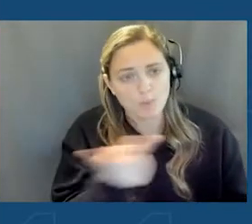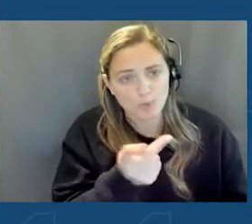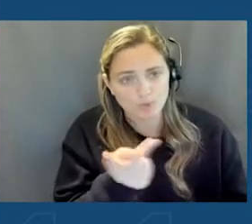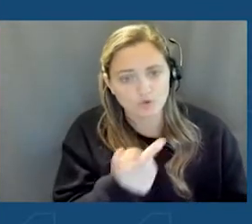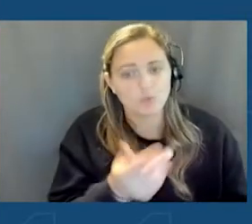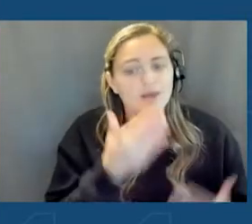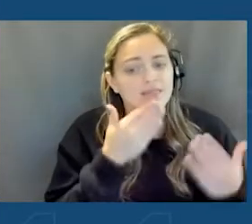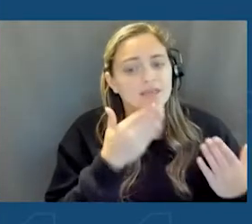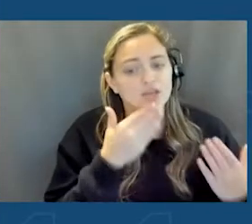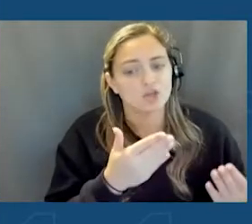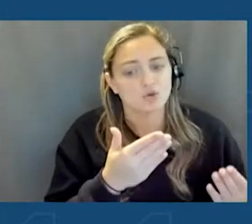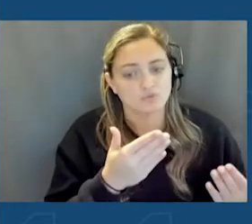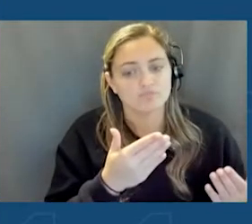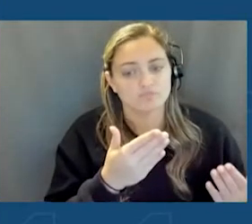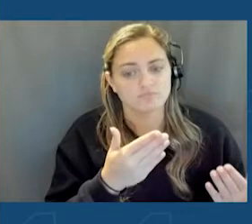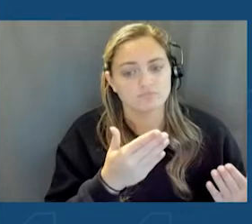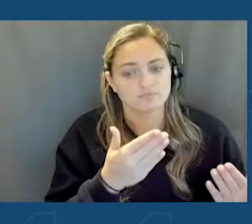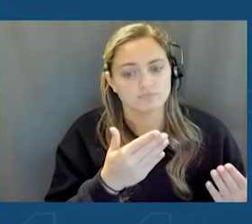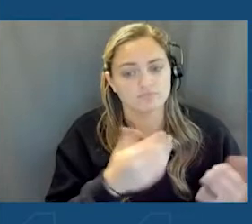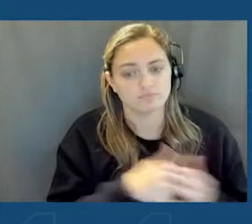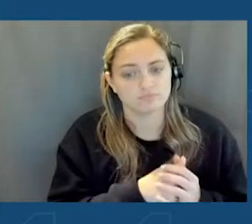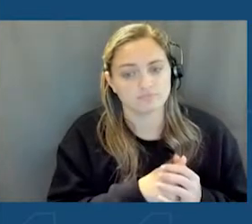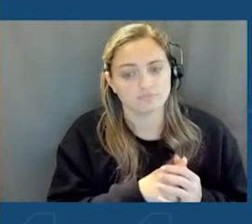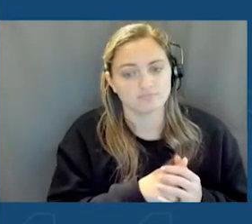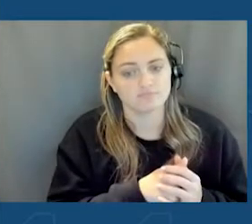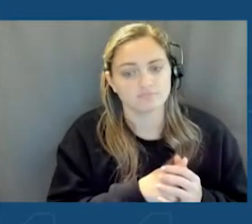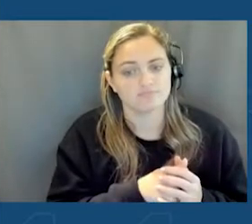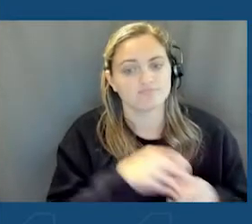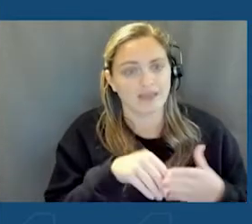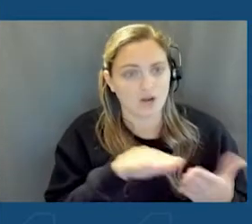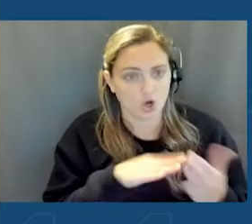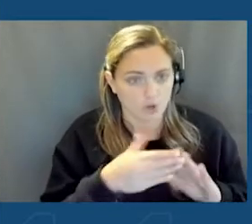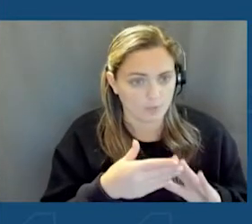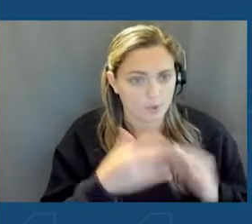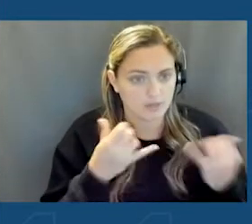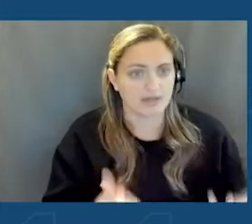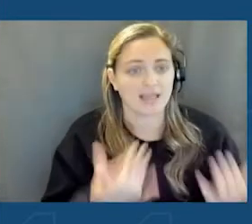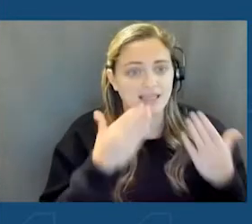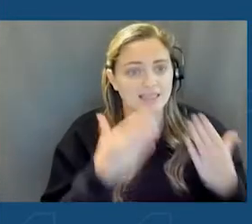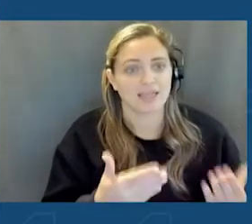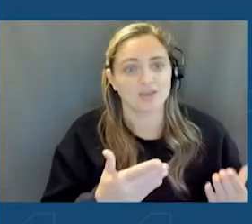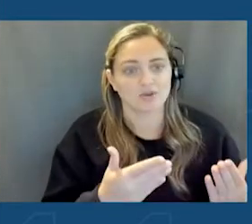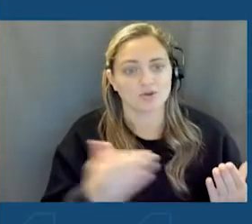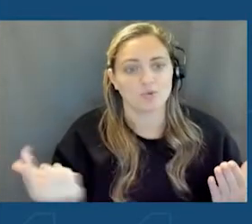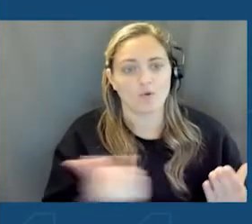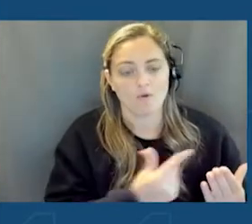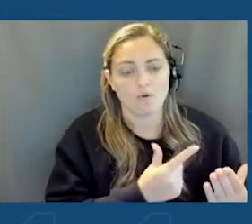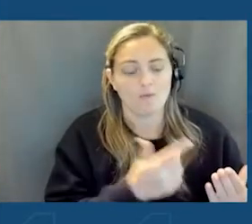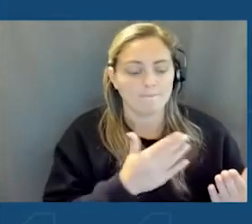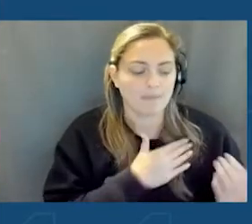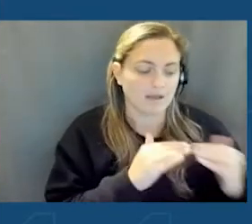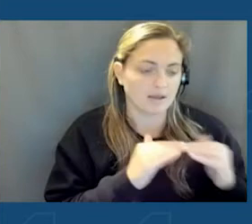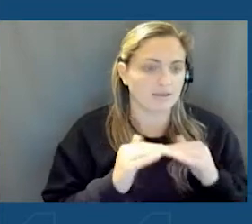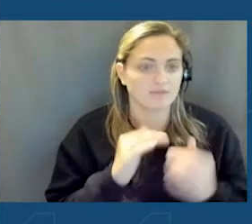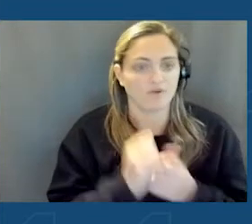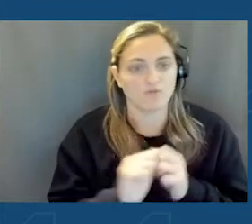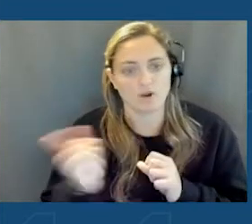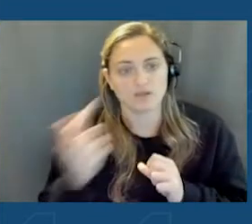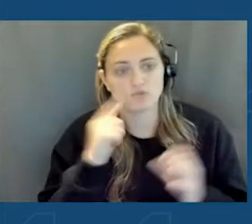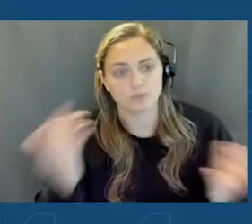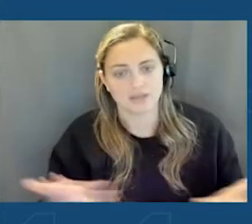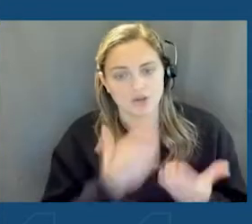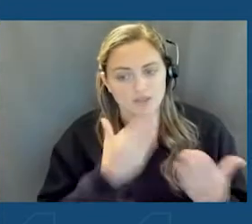you for being here in our community today. And thank you to all my colleagues and everyone else for being here.